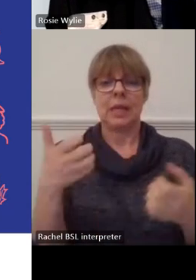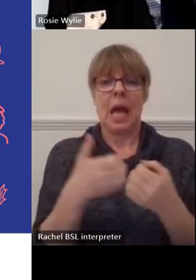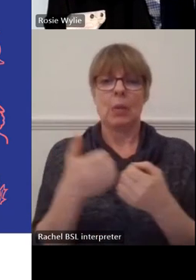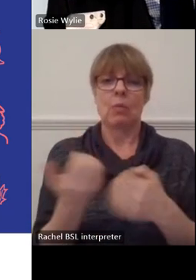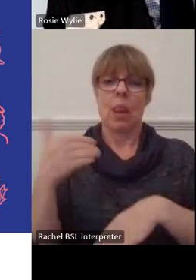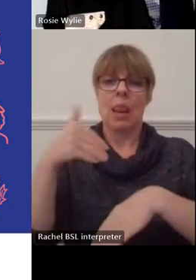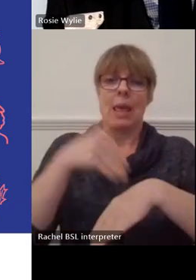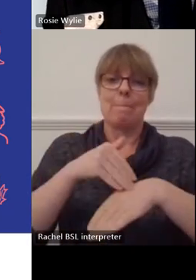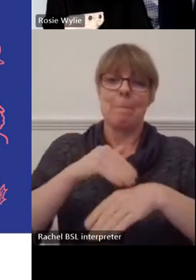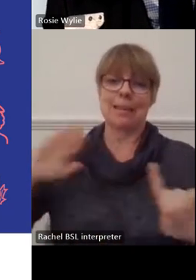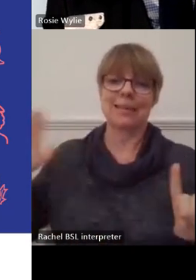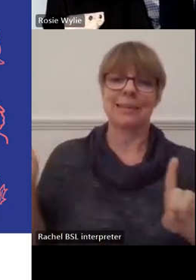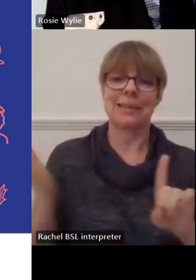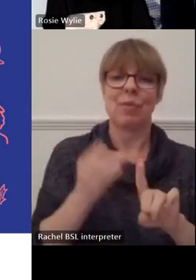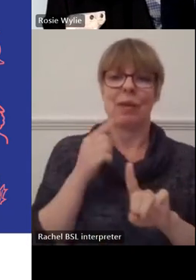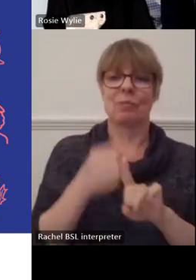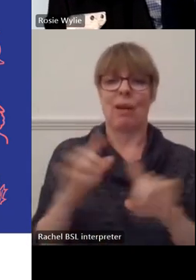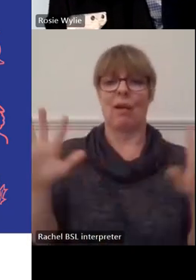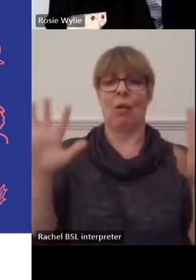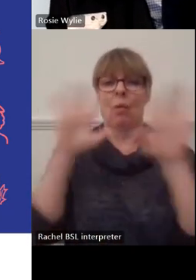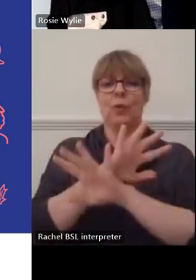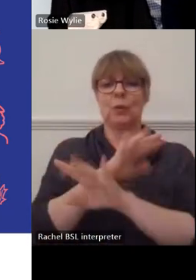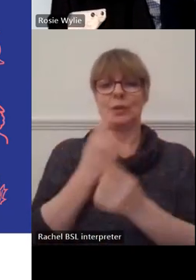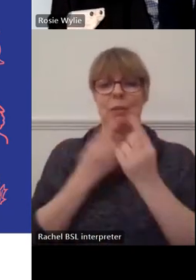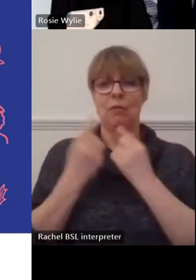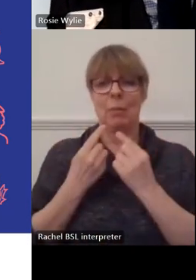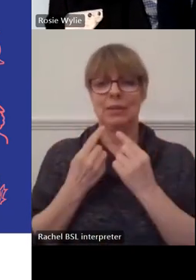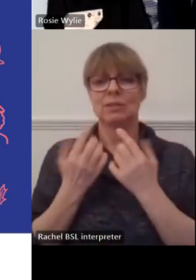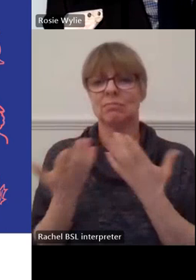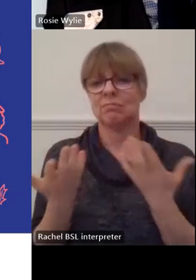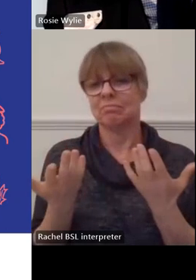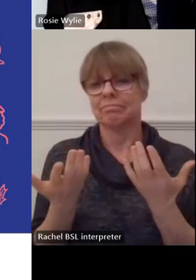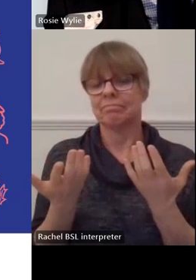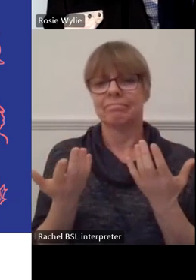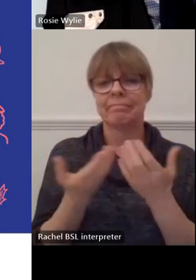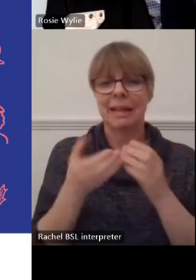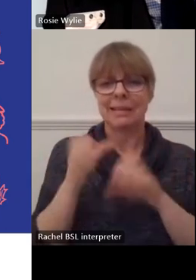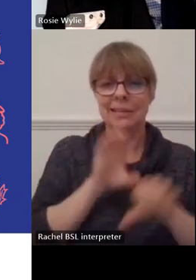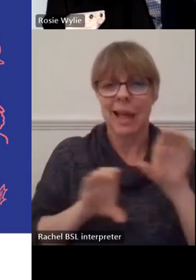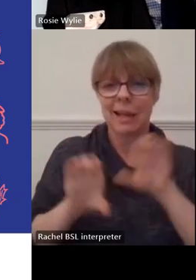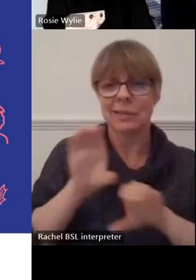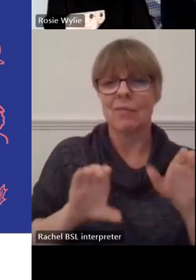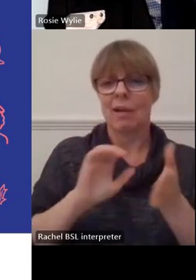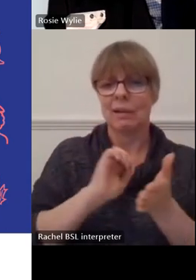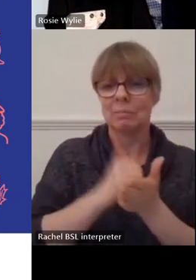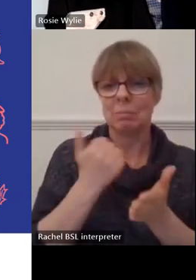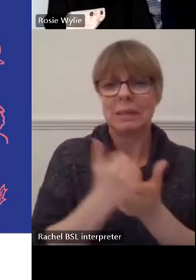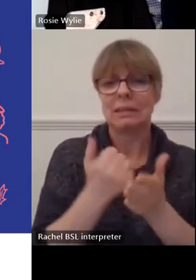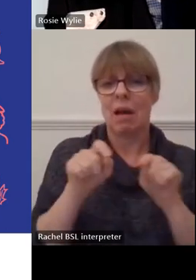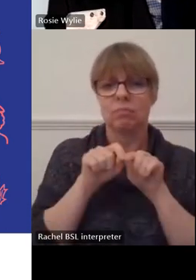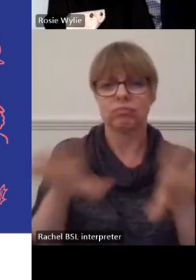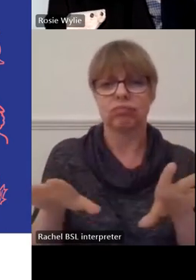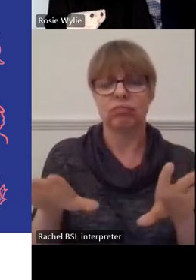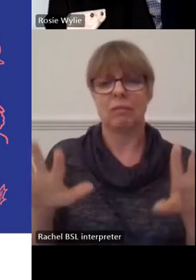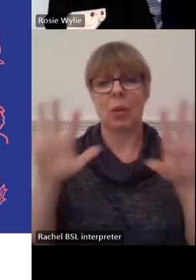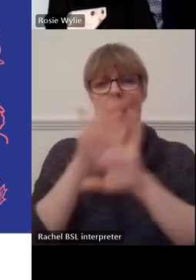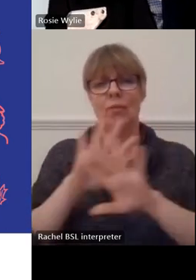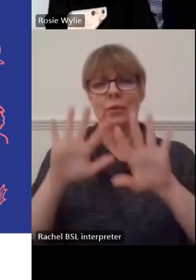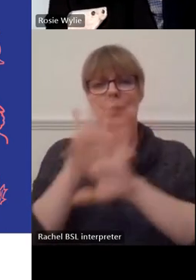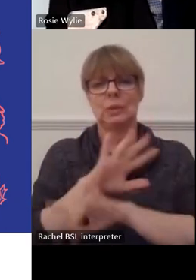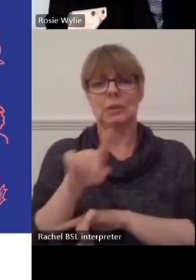us, was very confusing scientifically, media wise. So, and